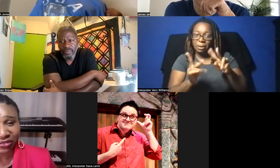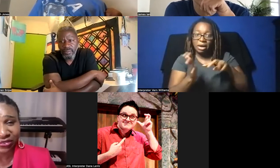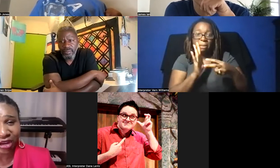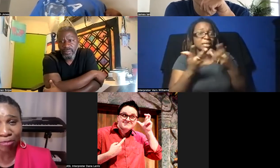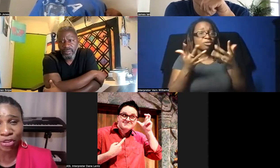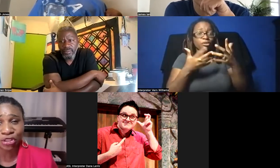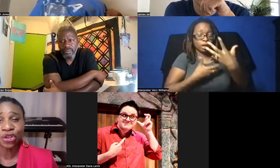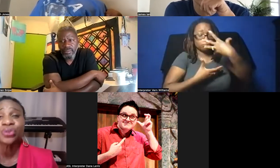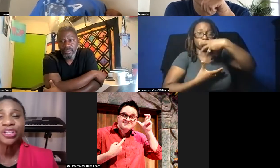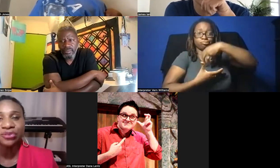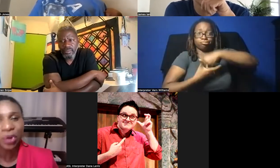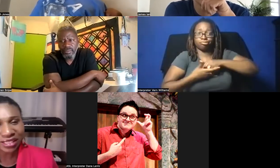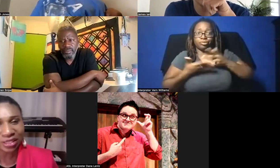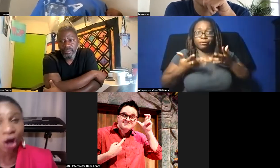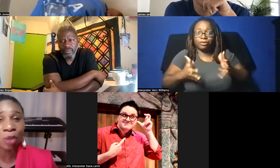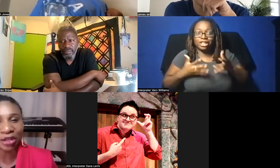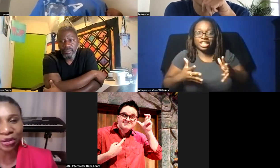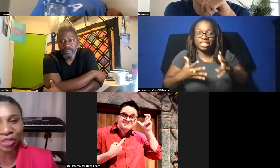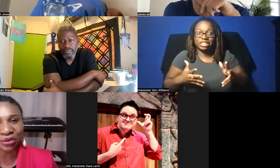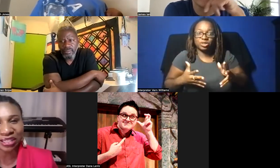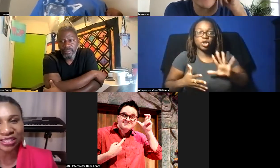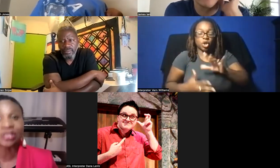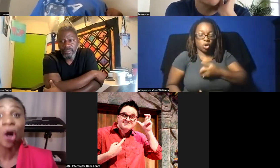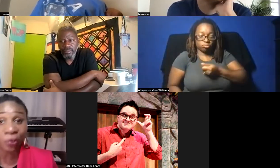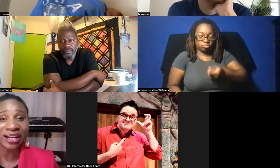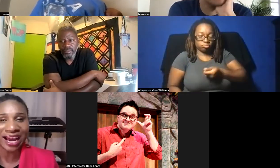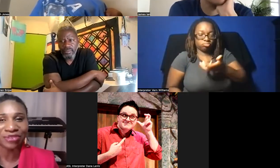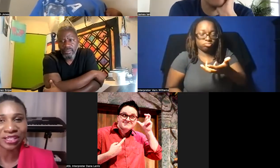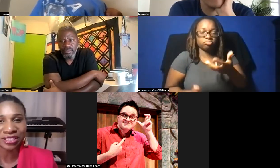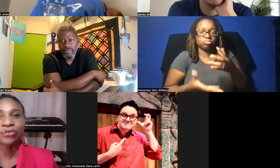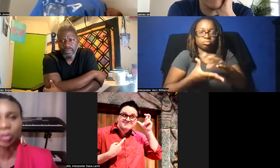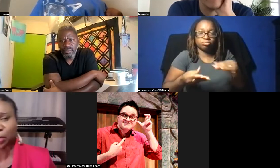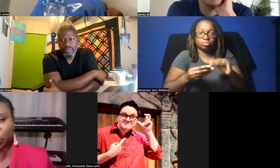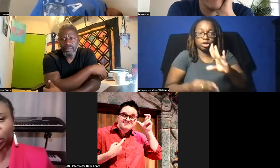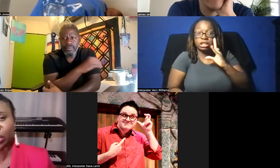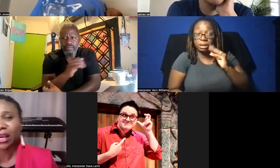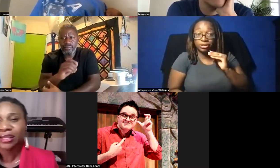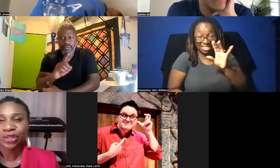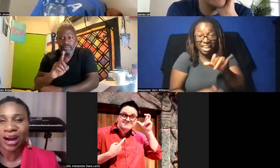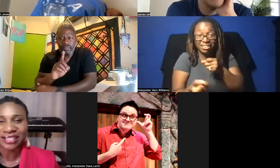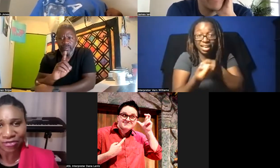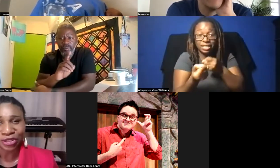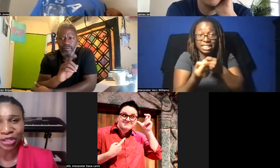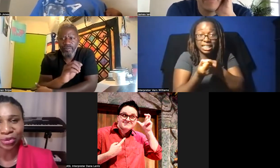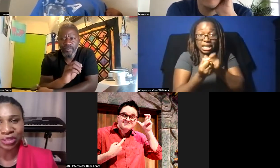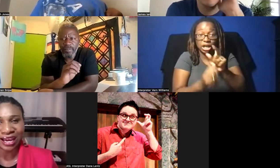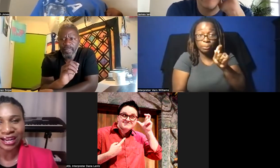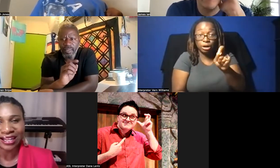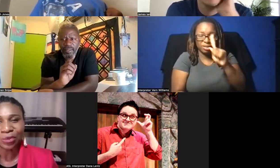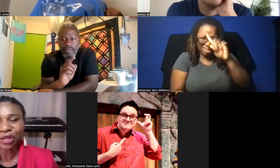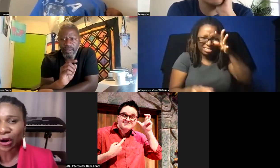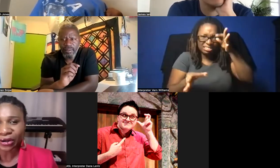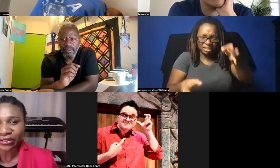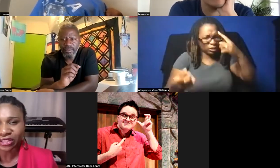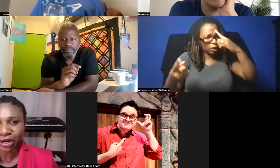it. Just using your voice to talk about your experience is already advocacy for Black people. So I definitely agree with that. And